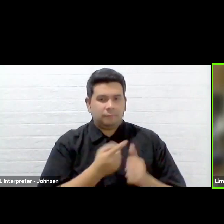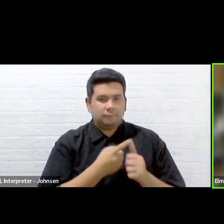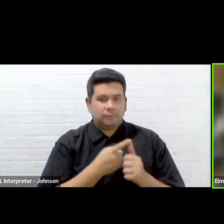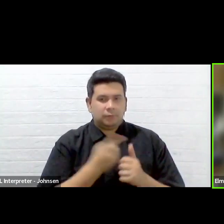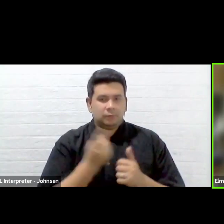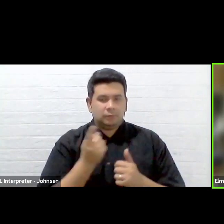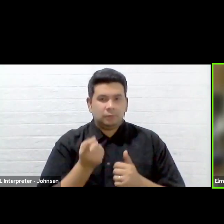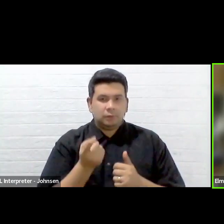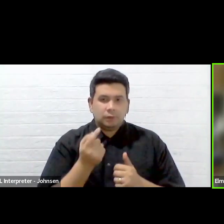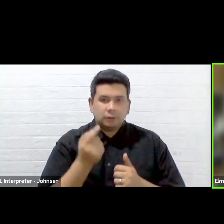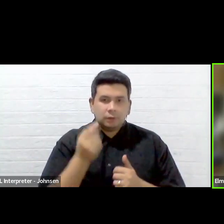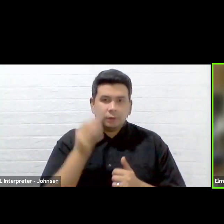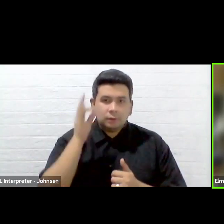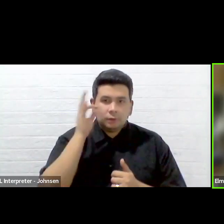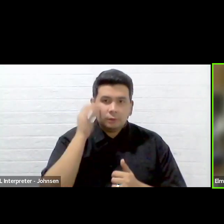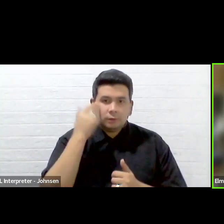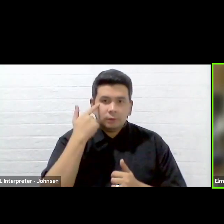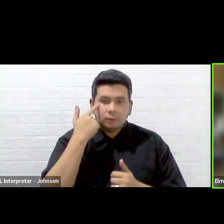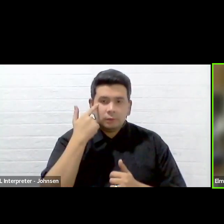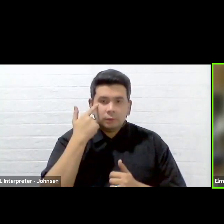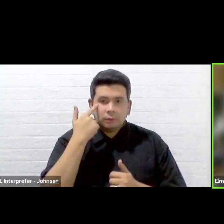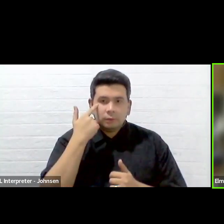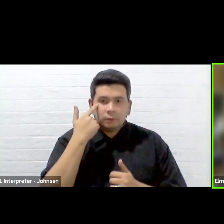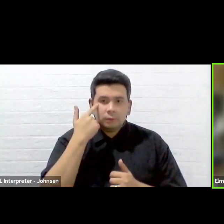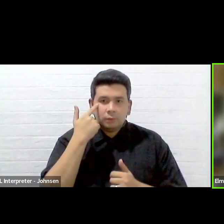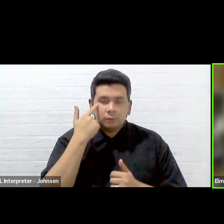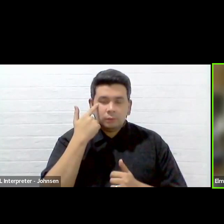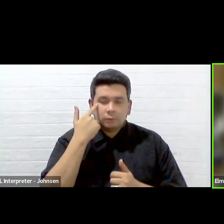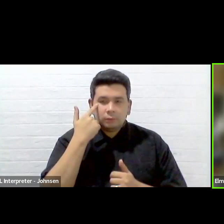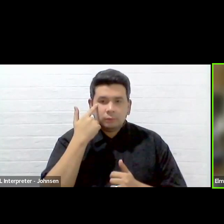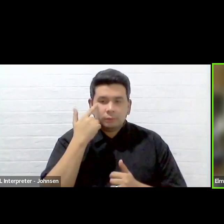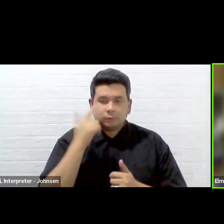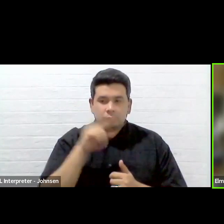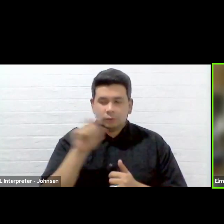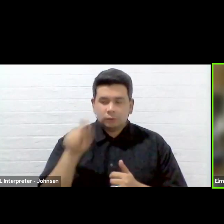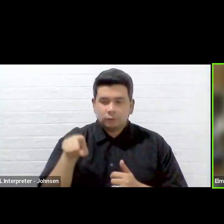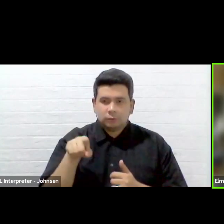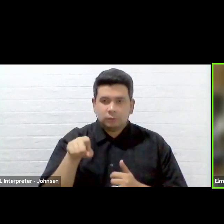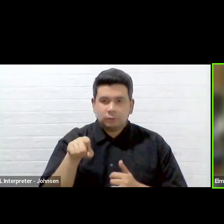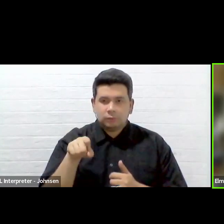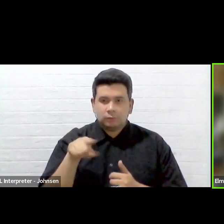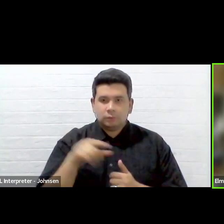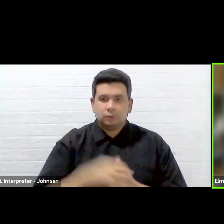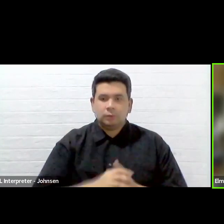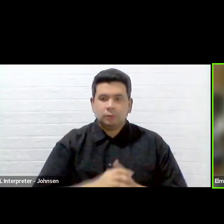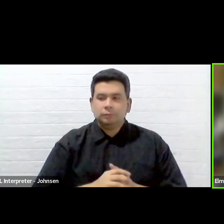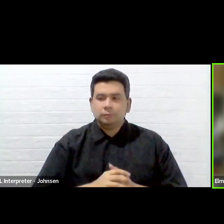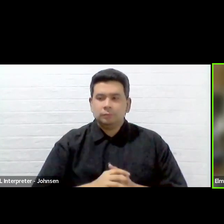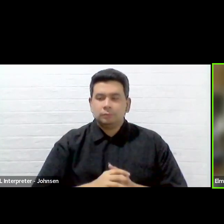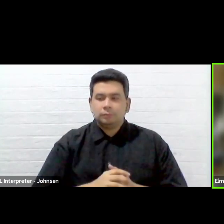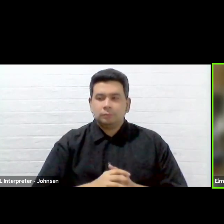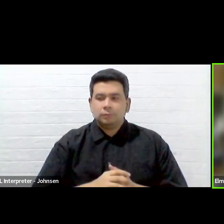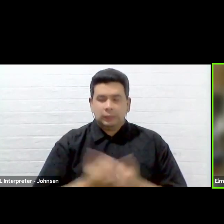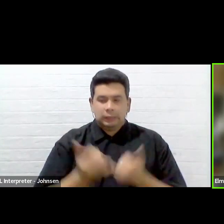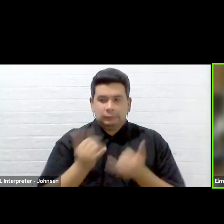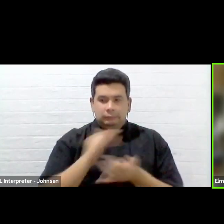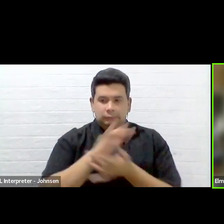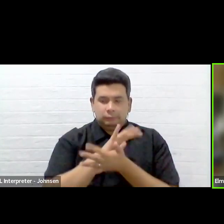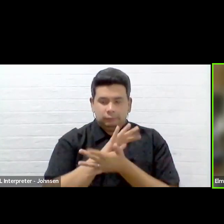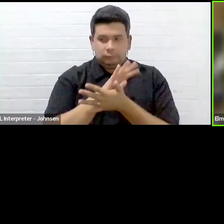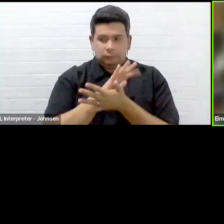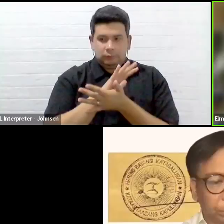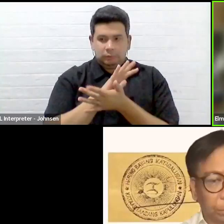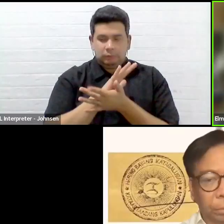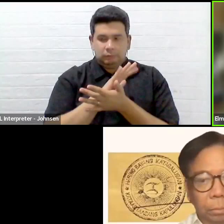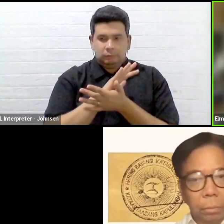Dialogo. Have we seen the worst pandemic ever, or this is just a prelude to more catastrophic one? And another question is,